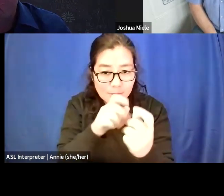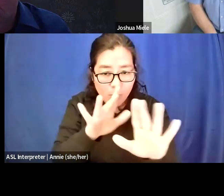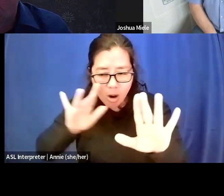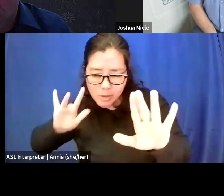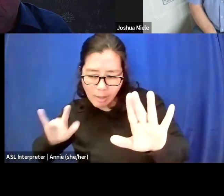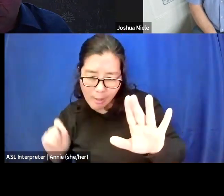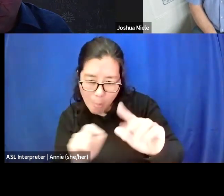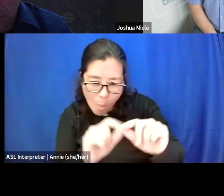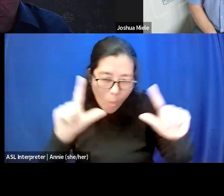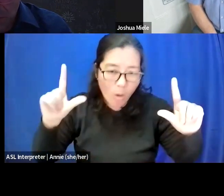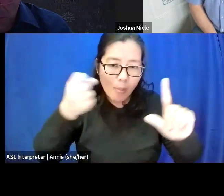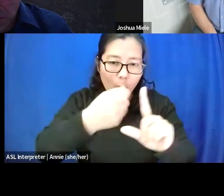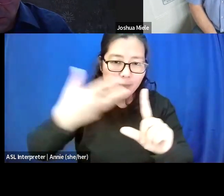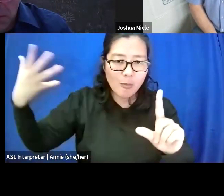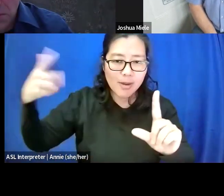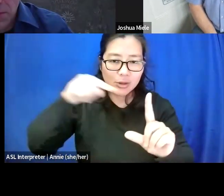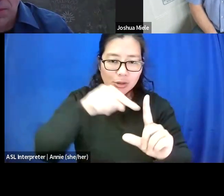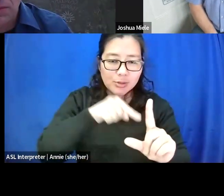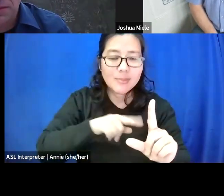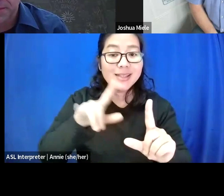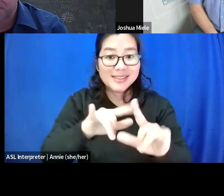while getting a really great